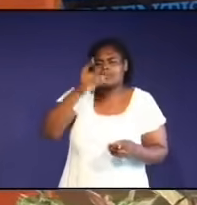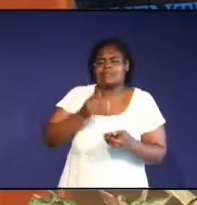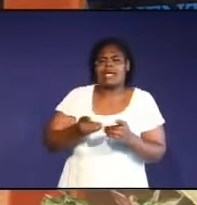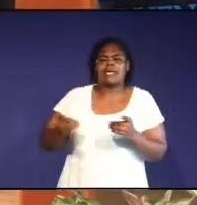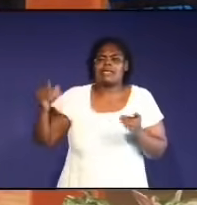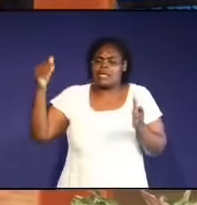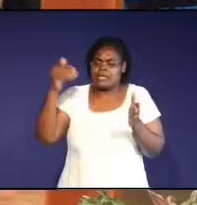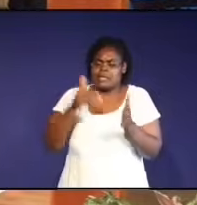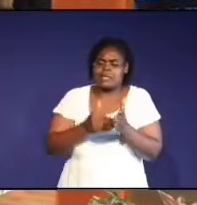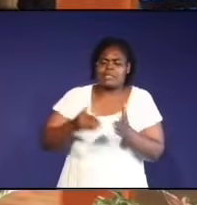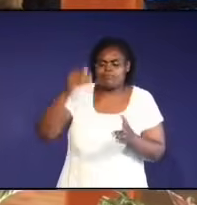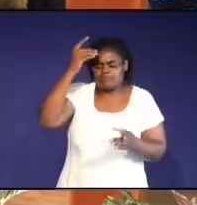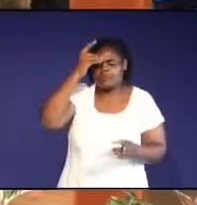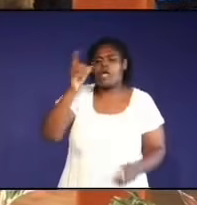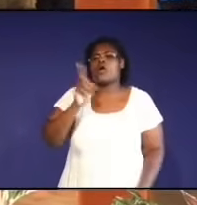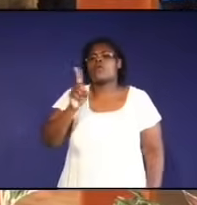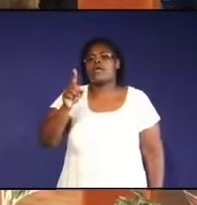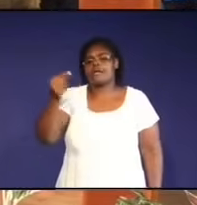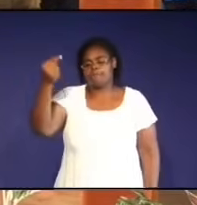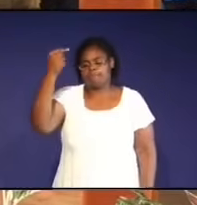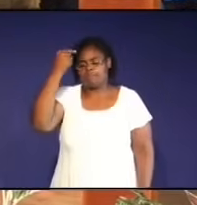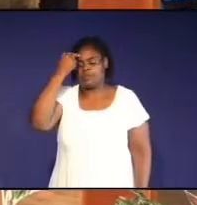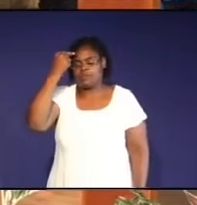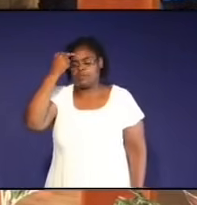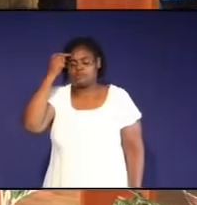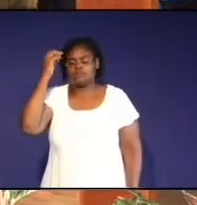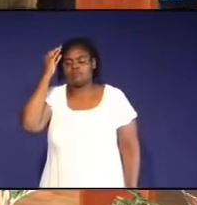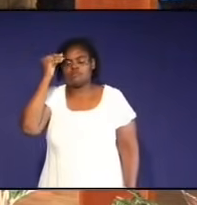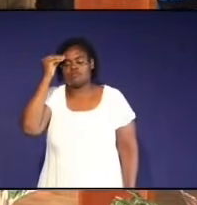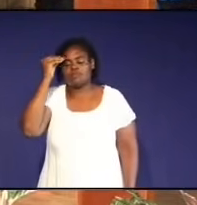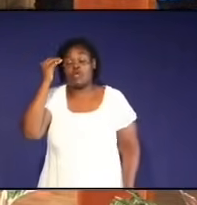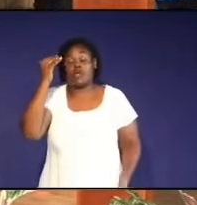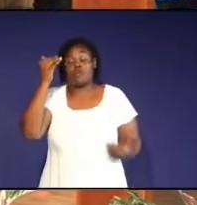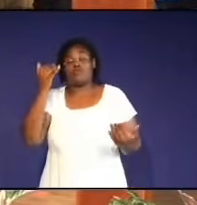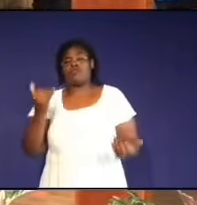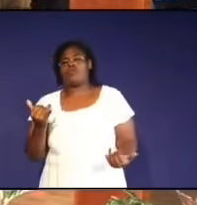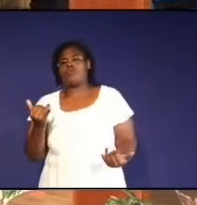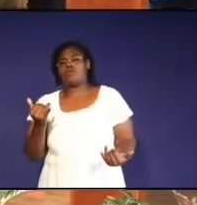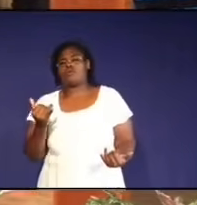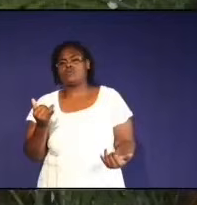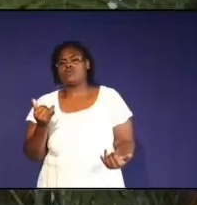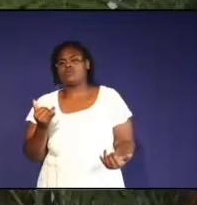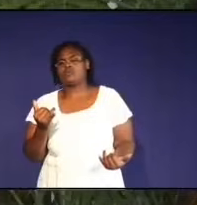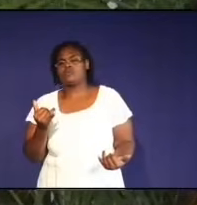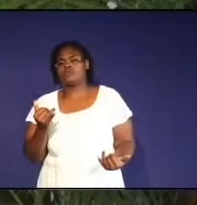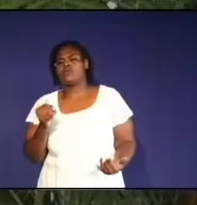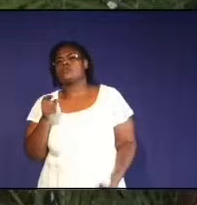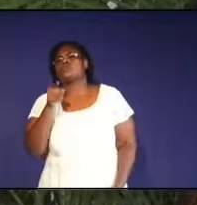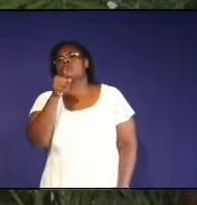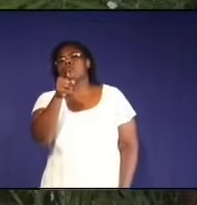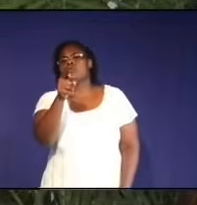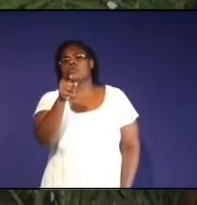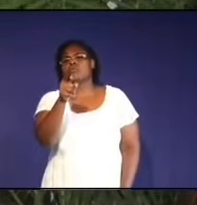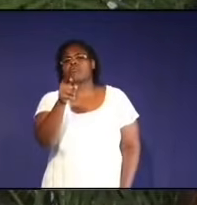the decisions are made. And somebody watching me right now have a choice to